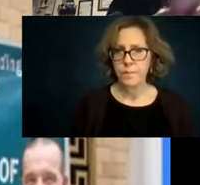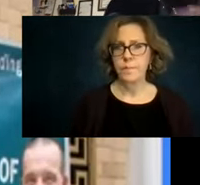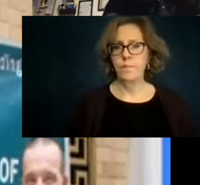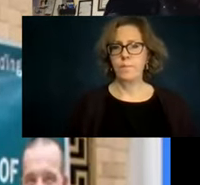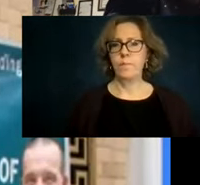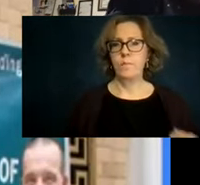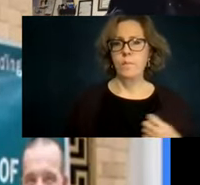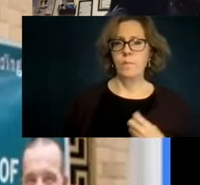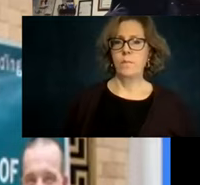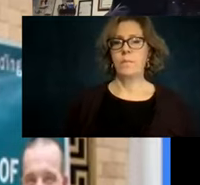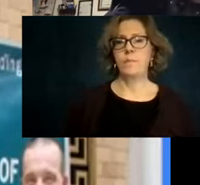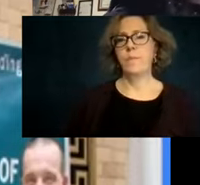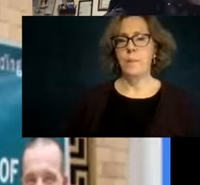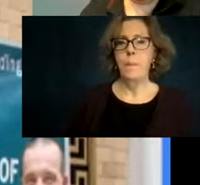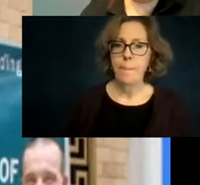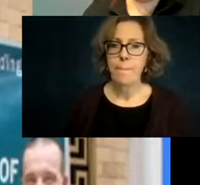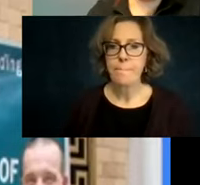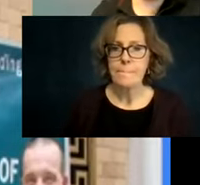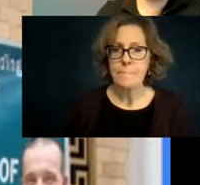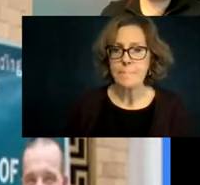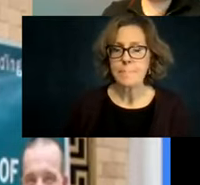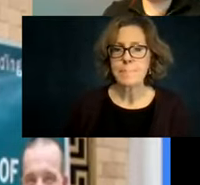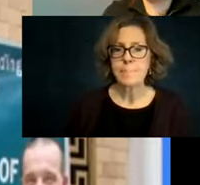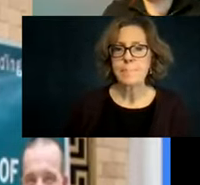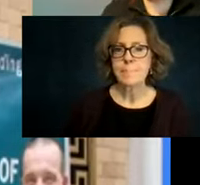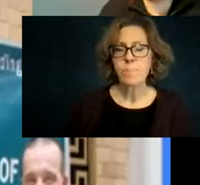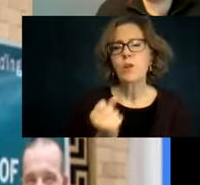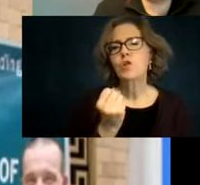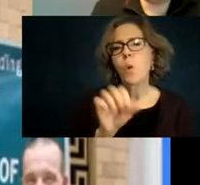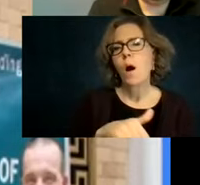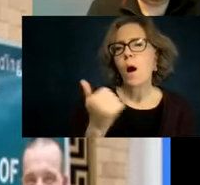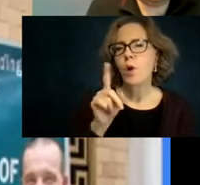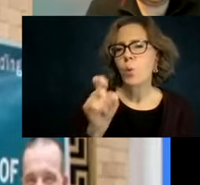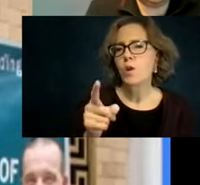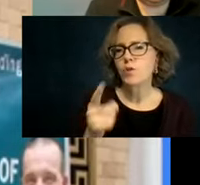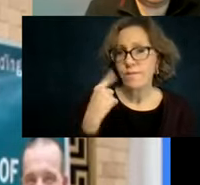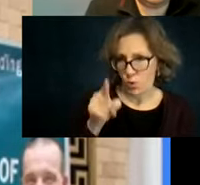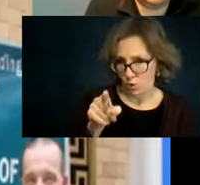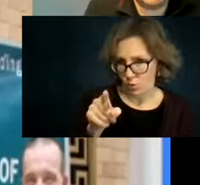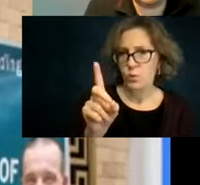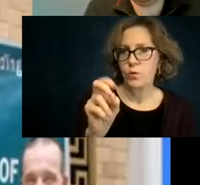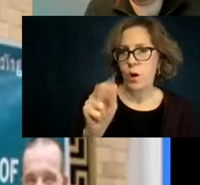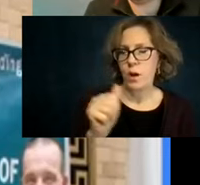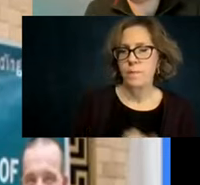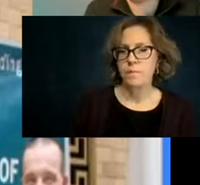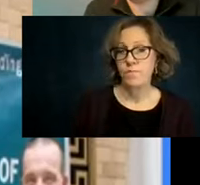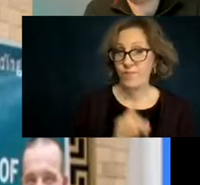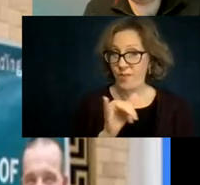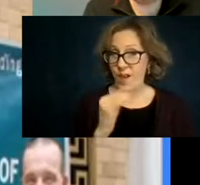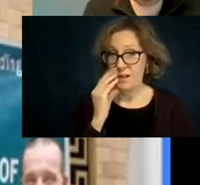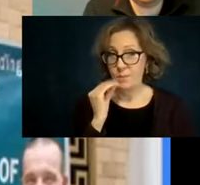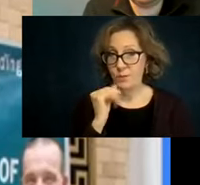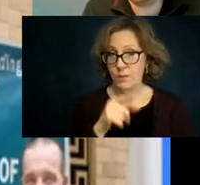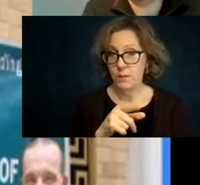changed the name from me. And so another question for you, Donna. So was this something that just, you